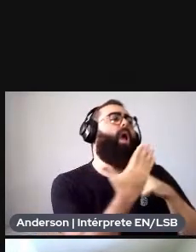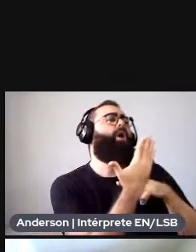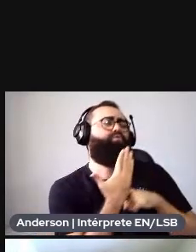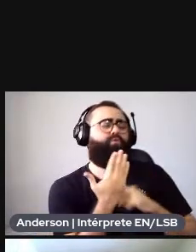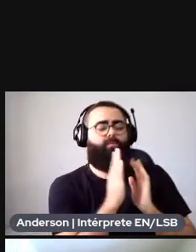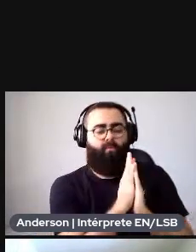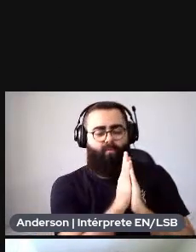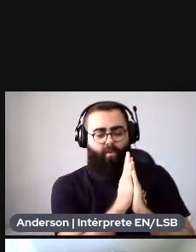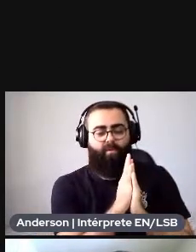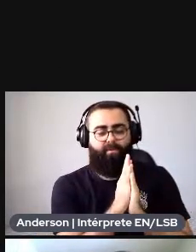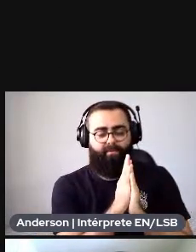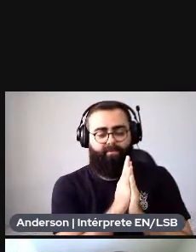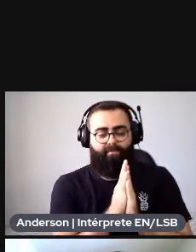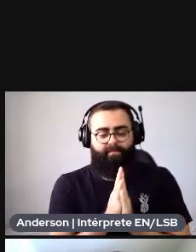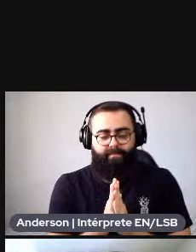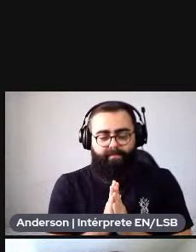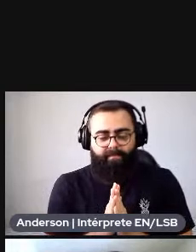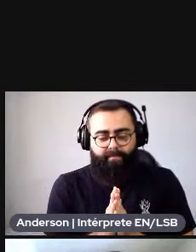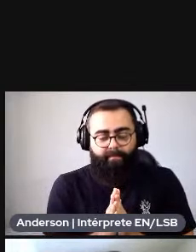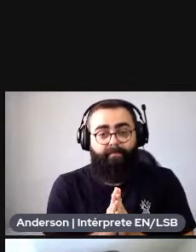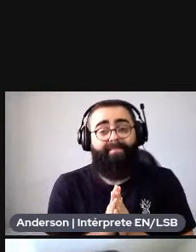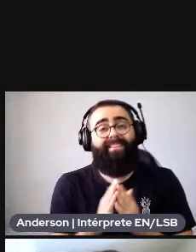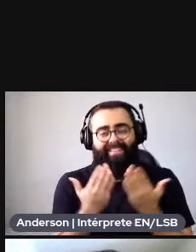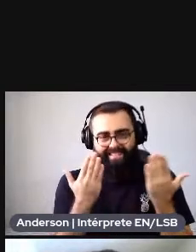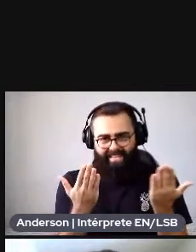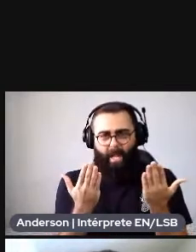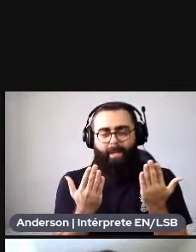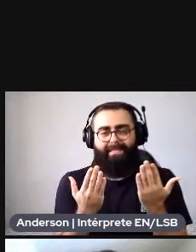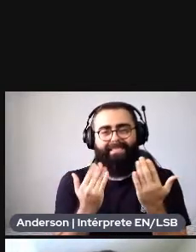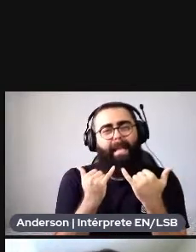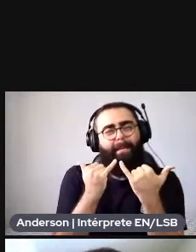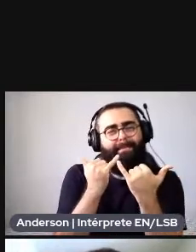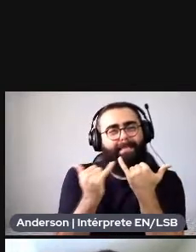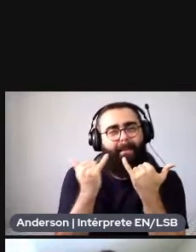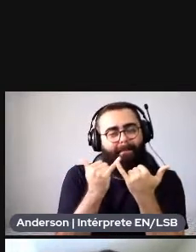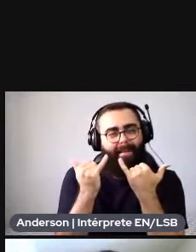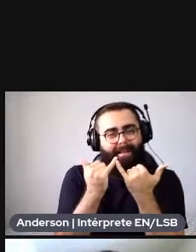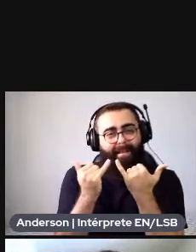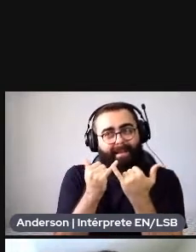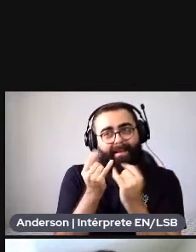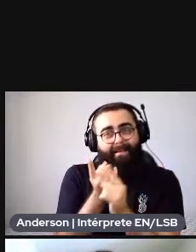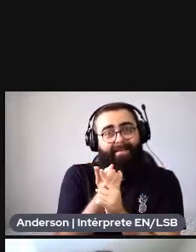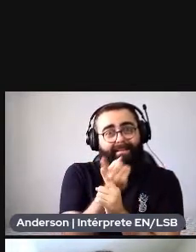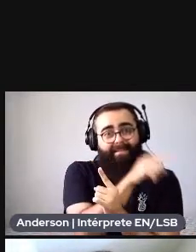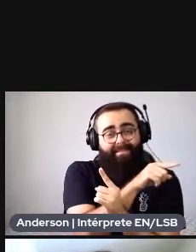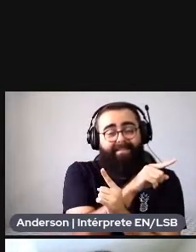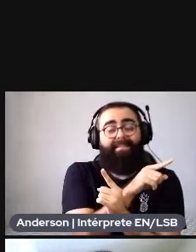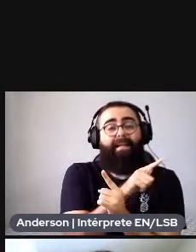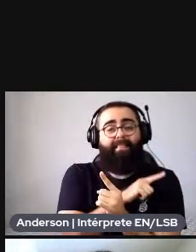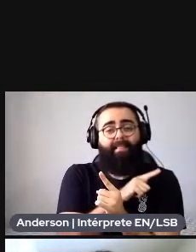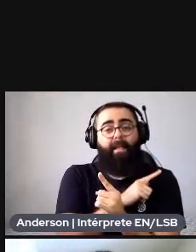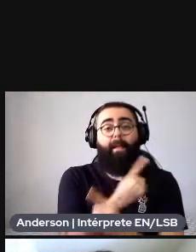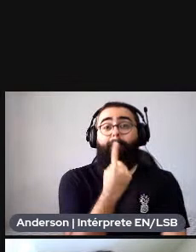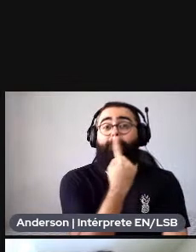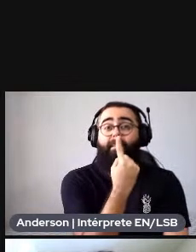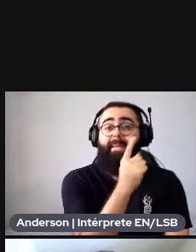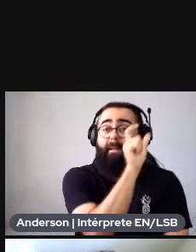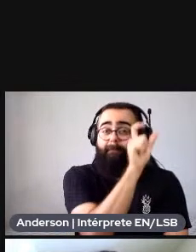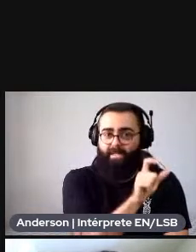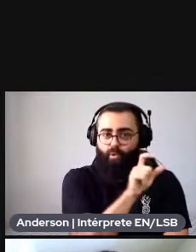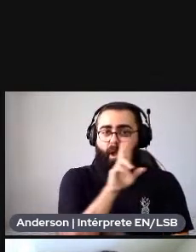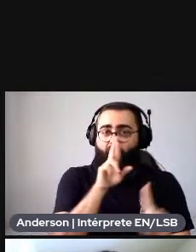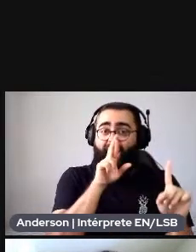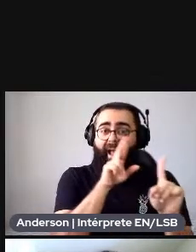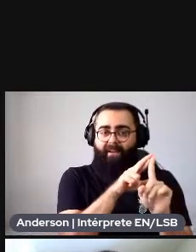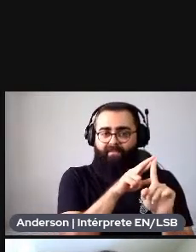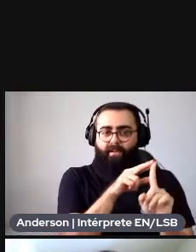So, things are very similar, only that we have first person referent here. Huh?